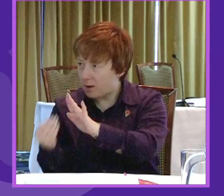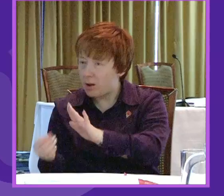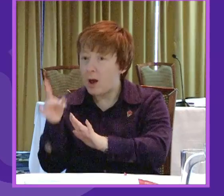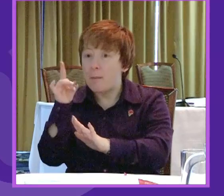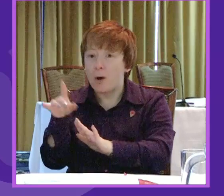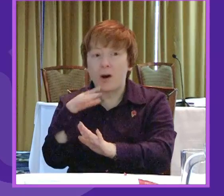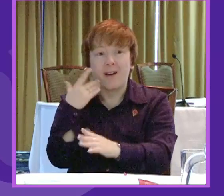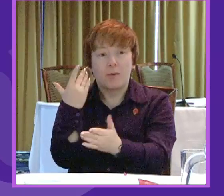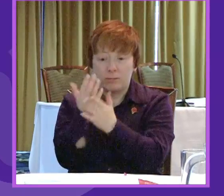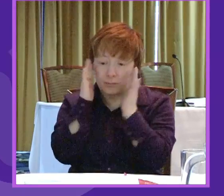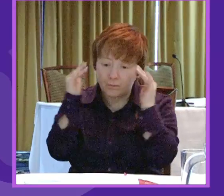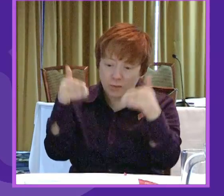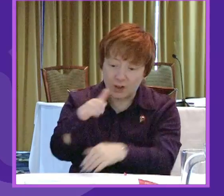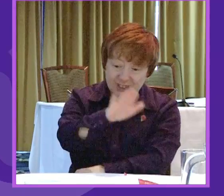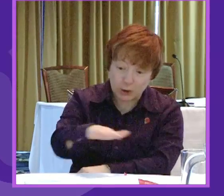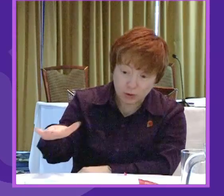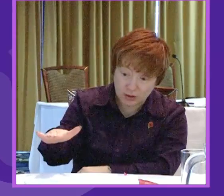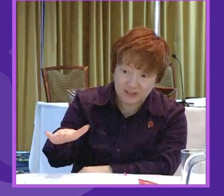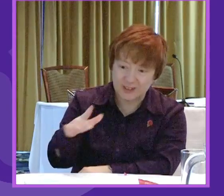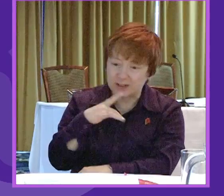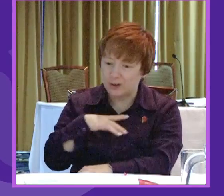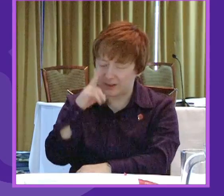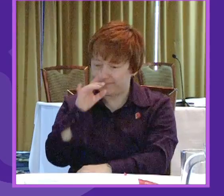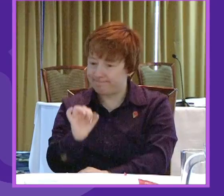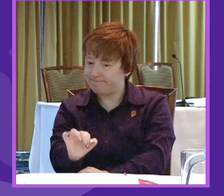work out how can we let each individual